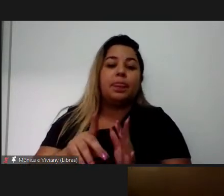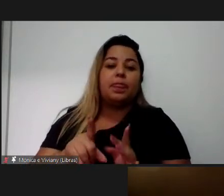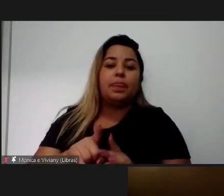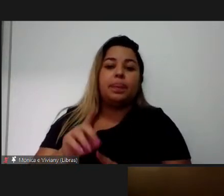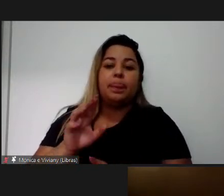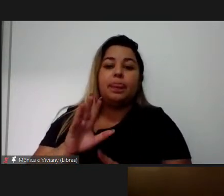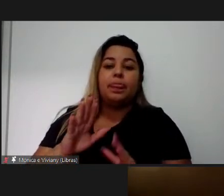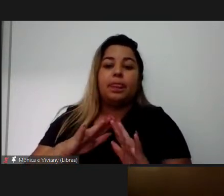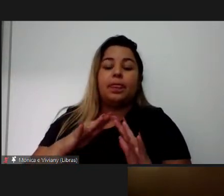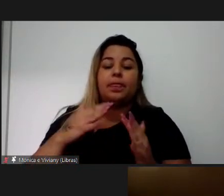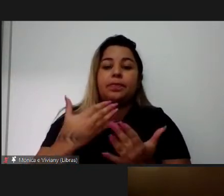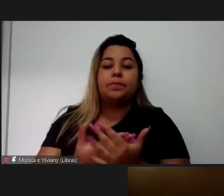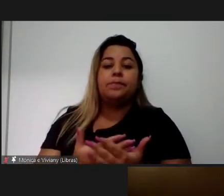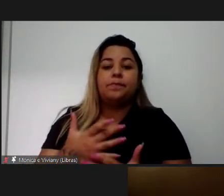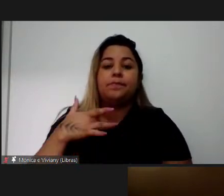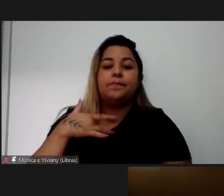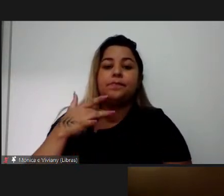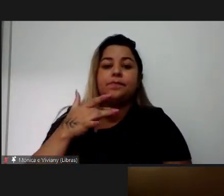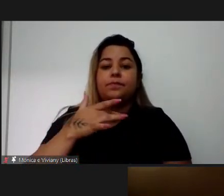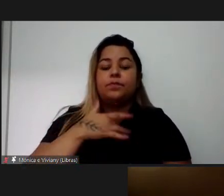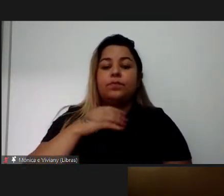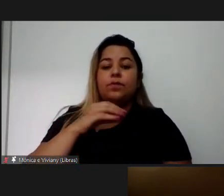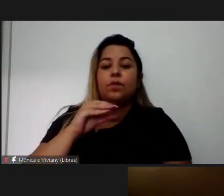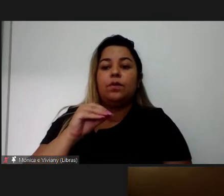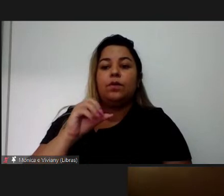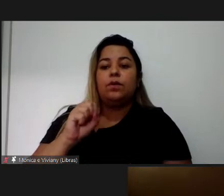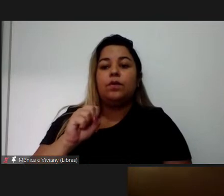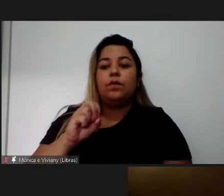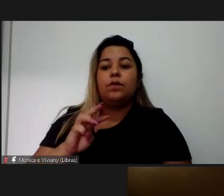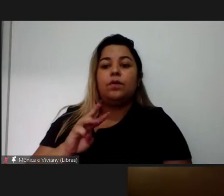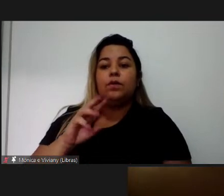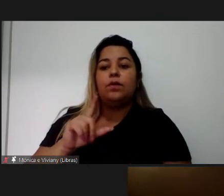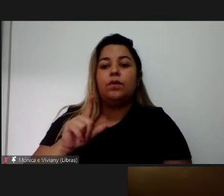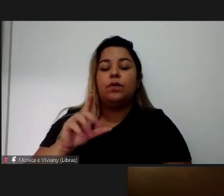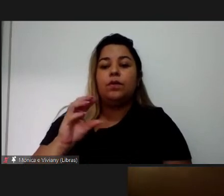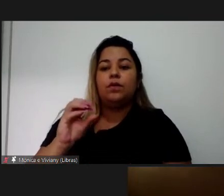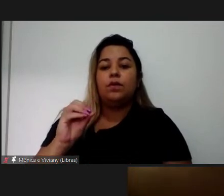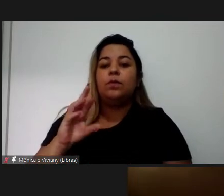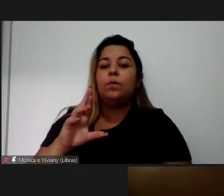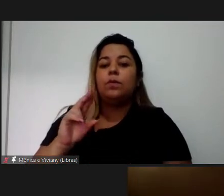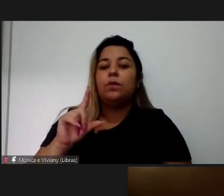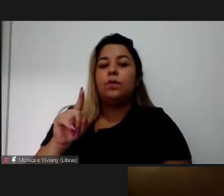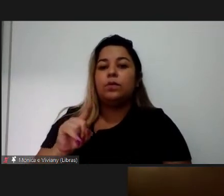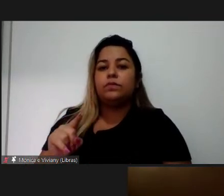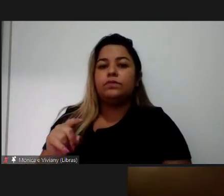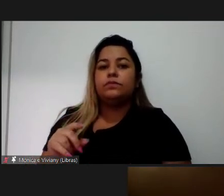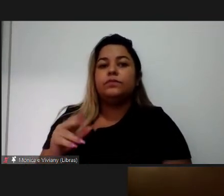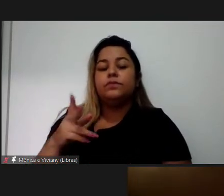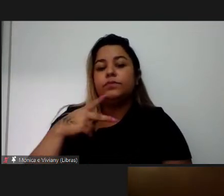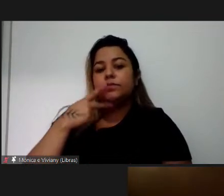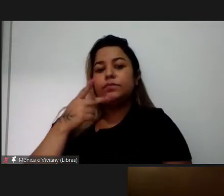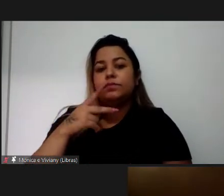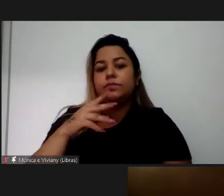health from the National School of Public Health from Oswaldo Cruz, Rio Cruz, to comment about the